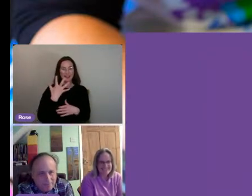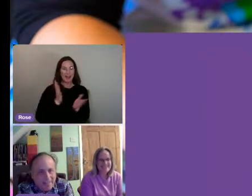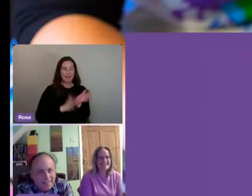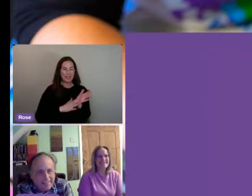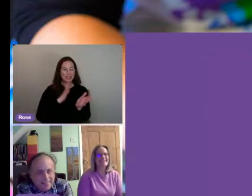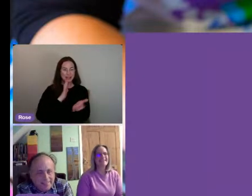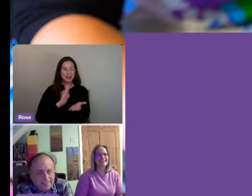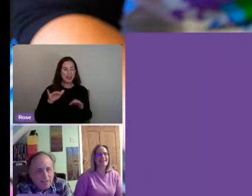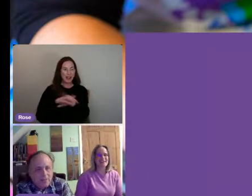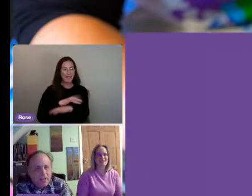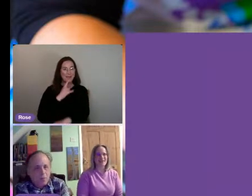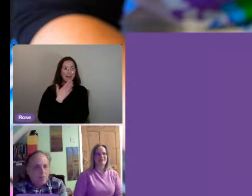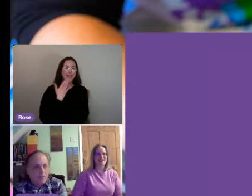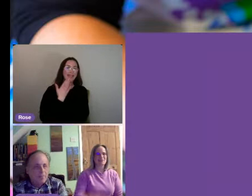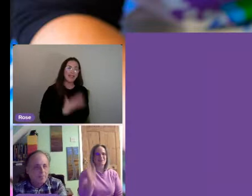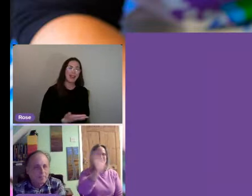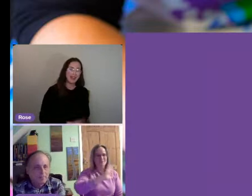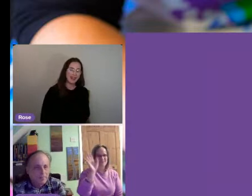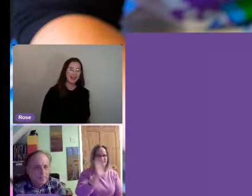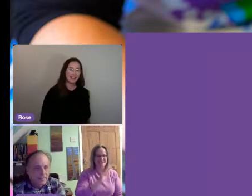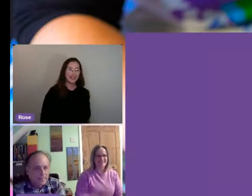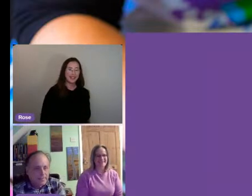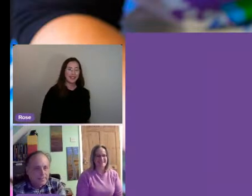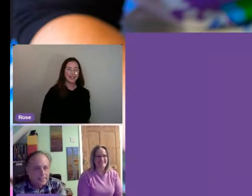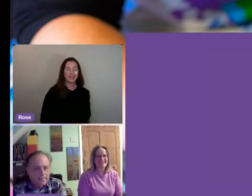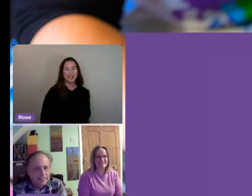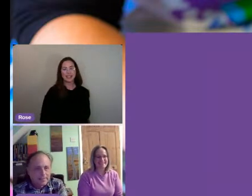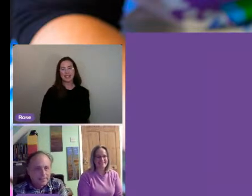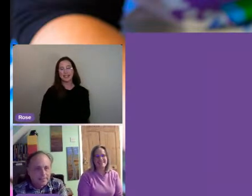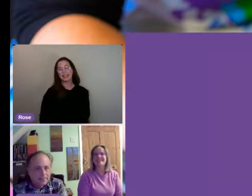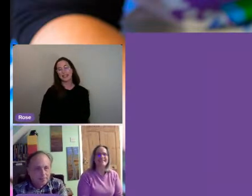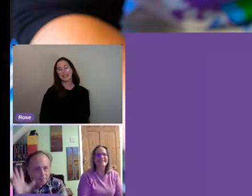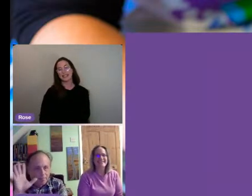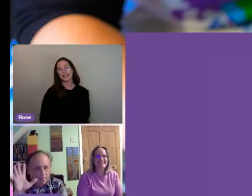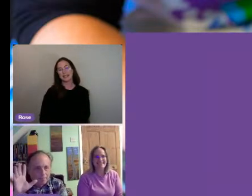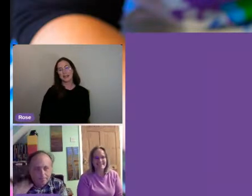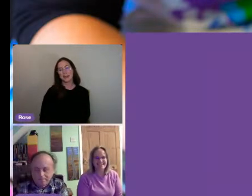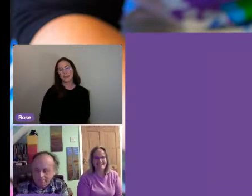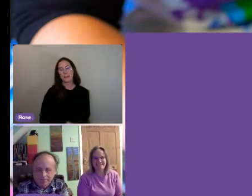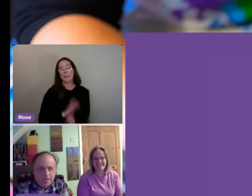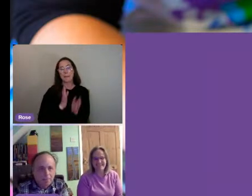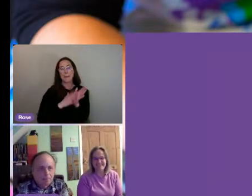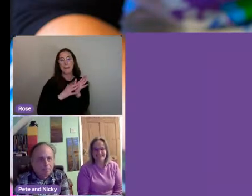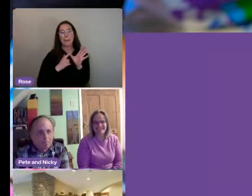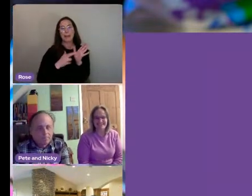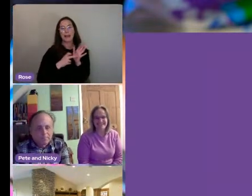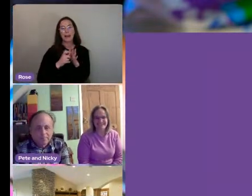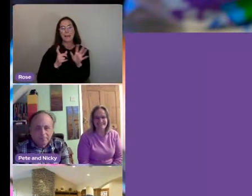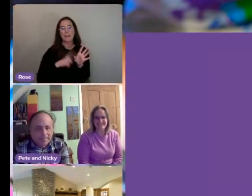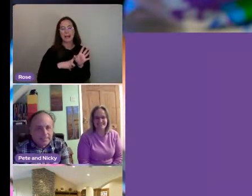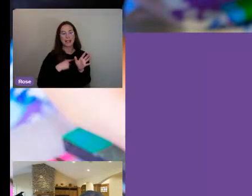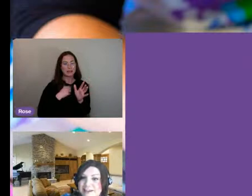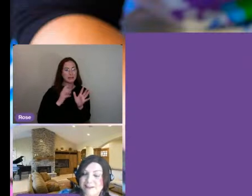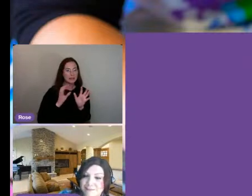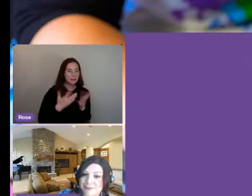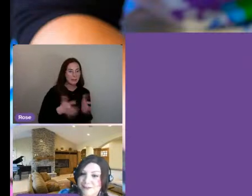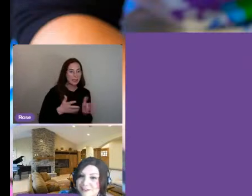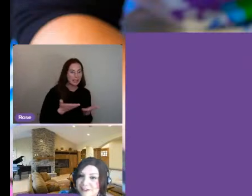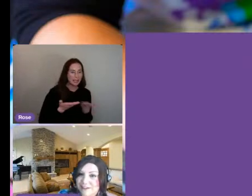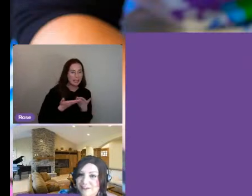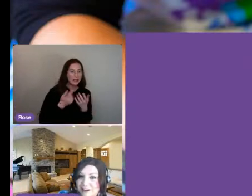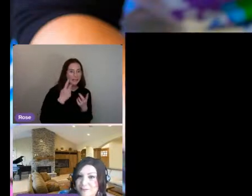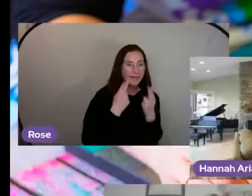But thank you. You're welcome. Next up, we've got Mandy, and I'm hoping she's bought her face paint game.